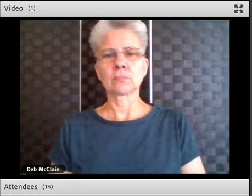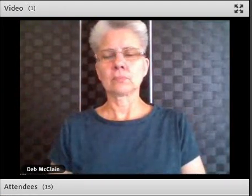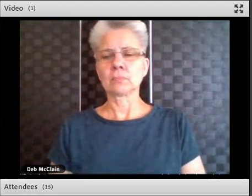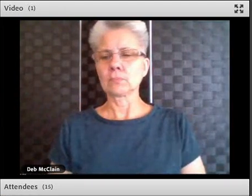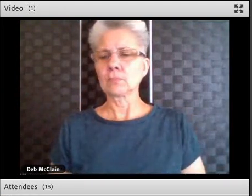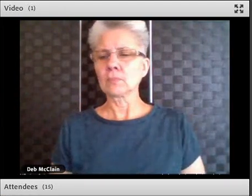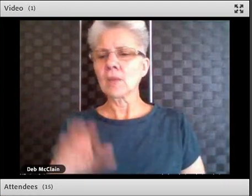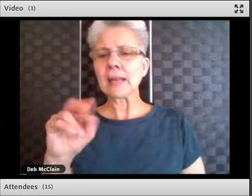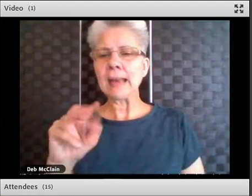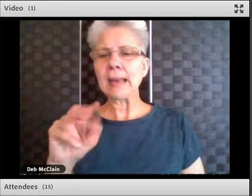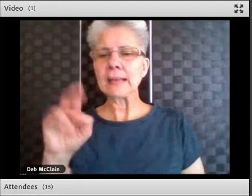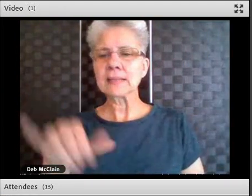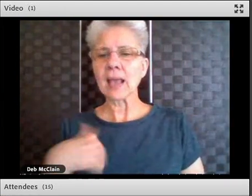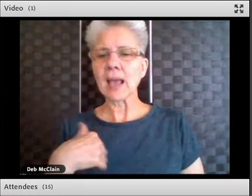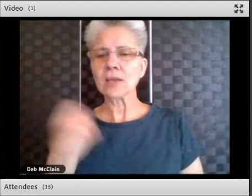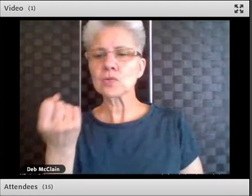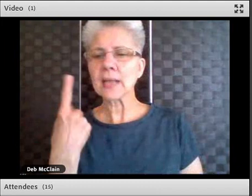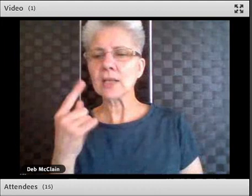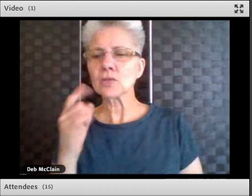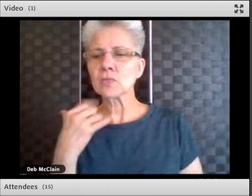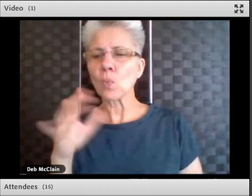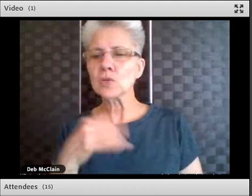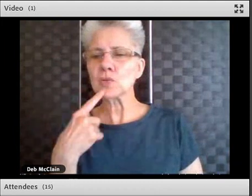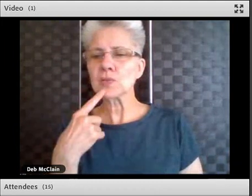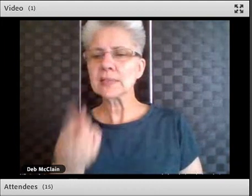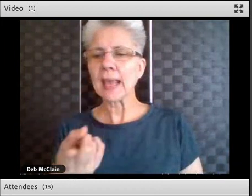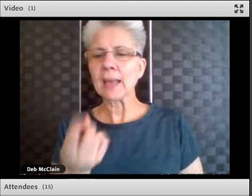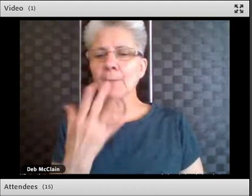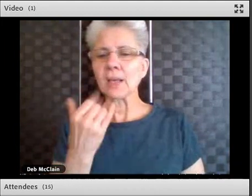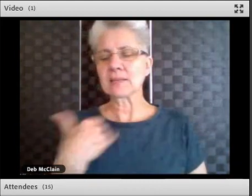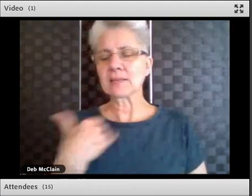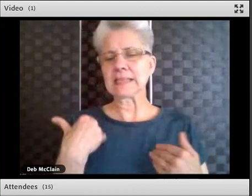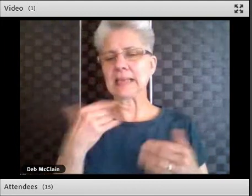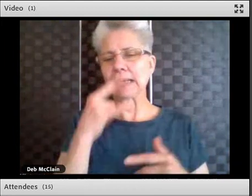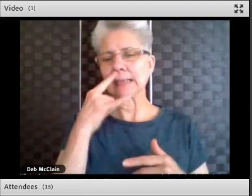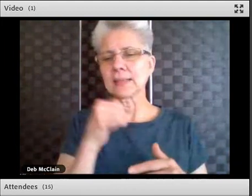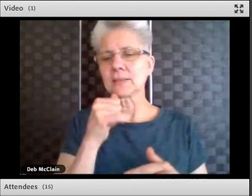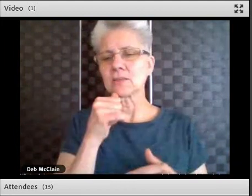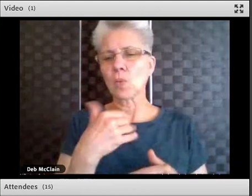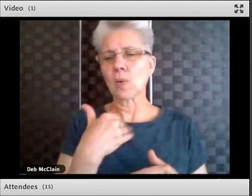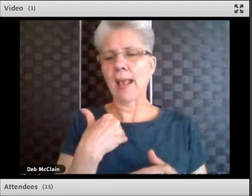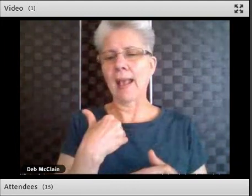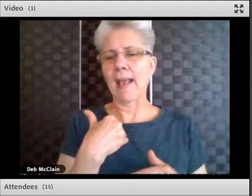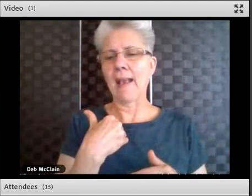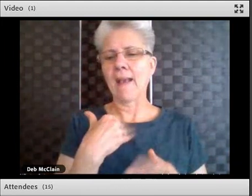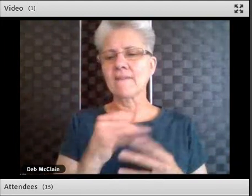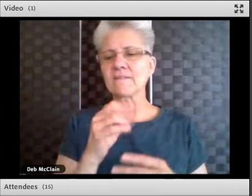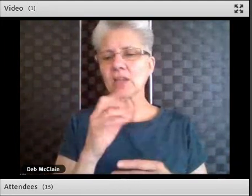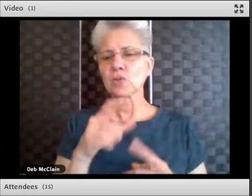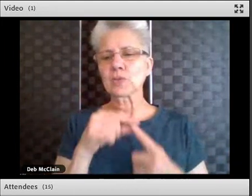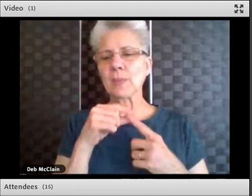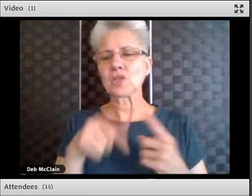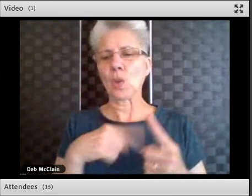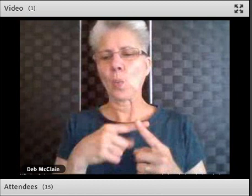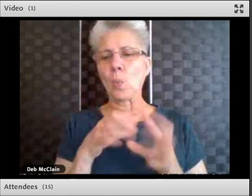Yeah, Nancy, I understand totally what you're saying, because young kids don't have a filter, especially when it